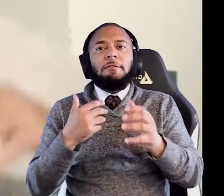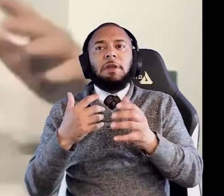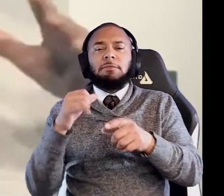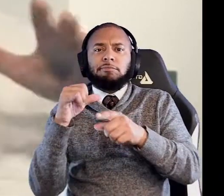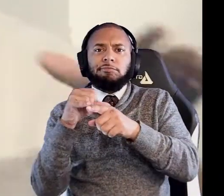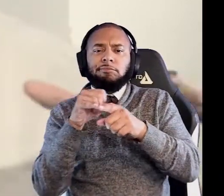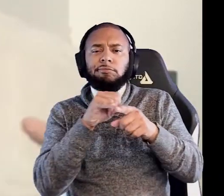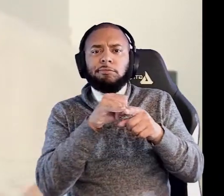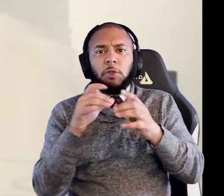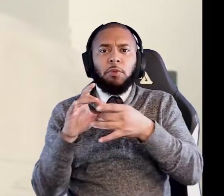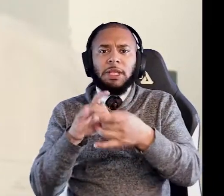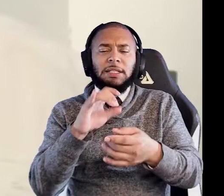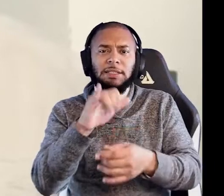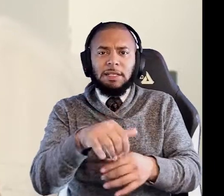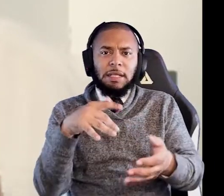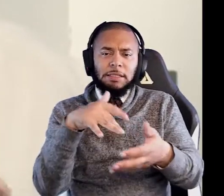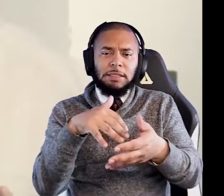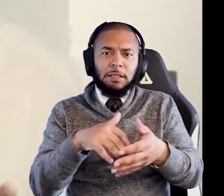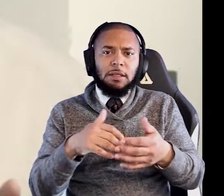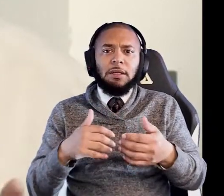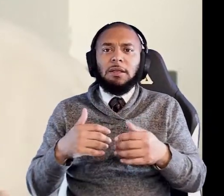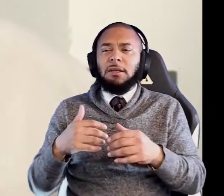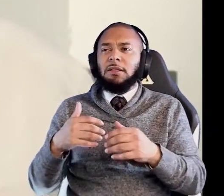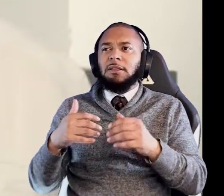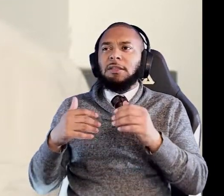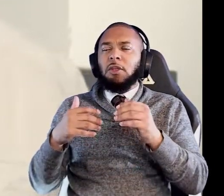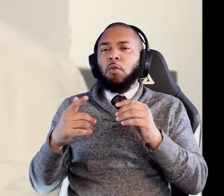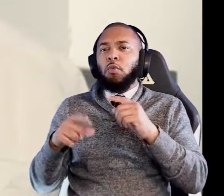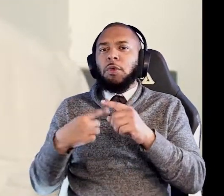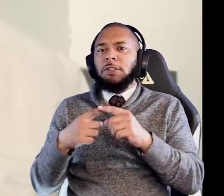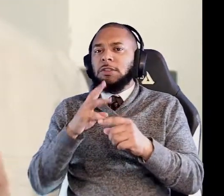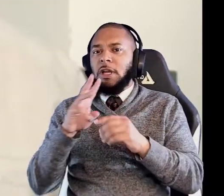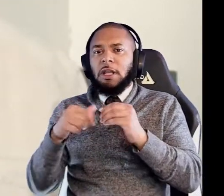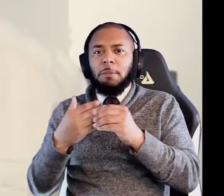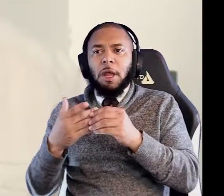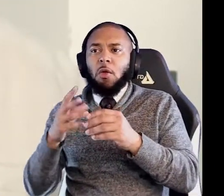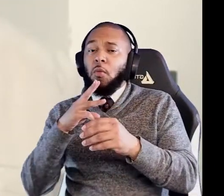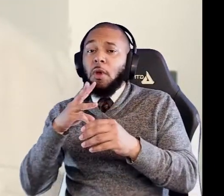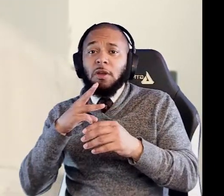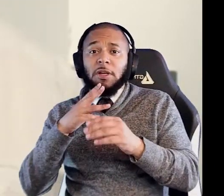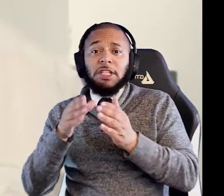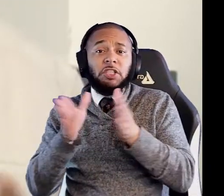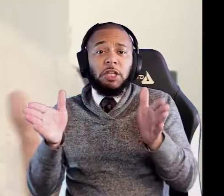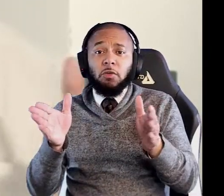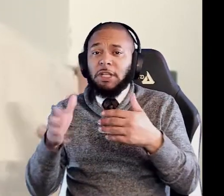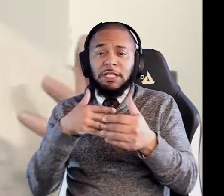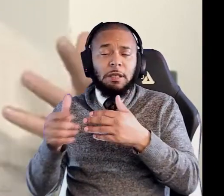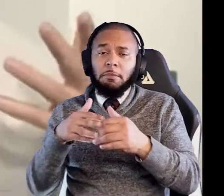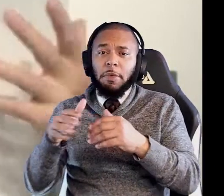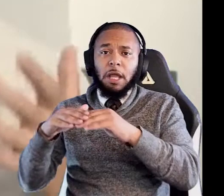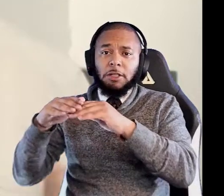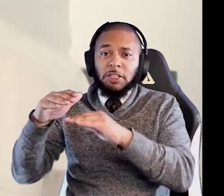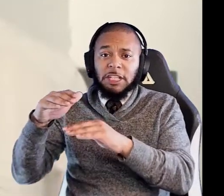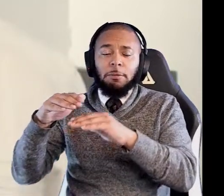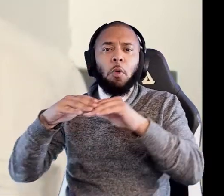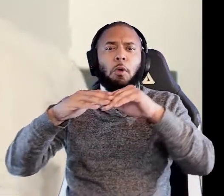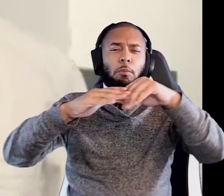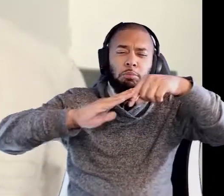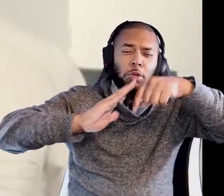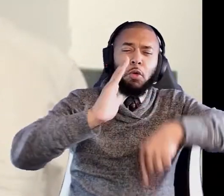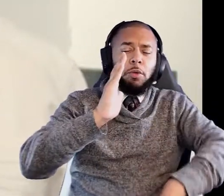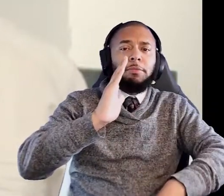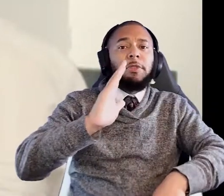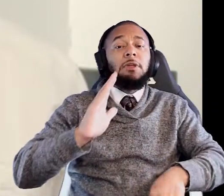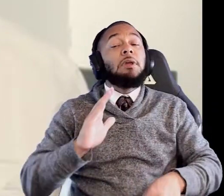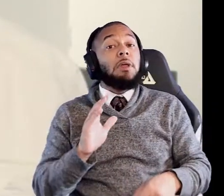whether it's really shallow zones versus really deep zones. Keep in mind, too, that oceans can be miles deep